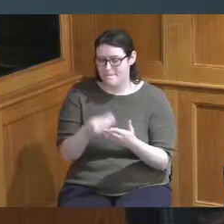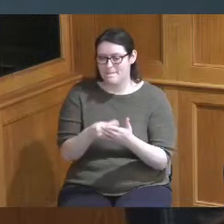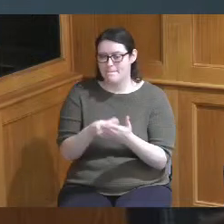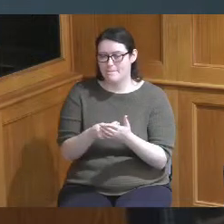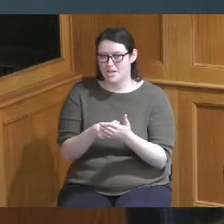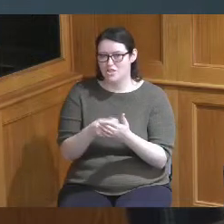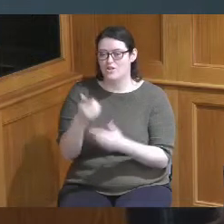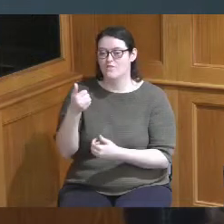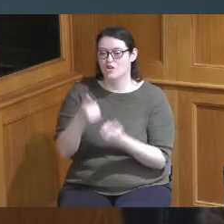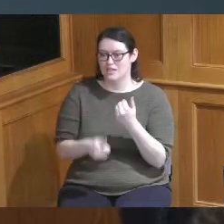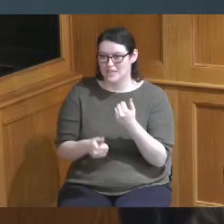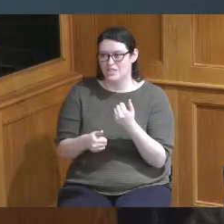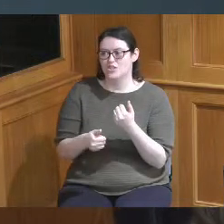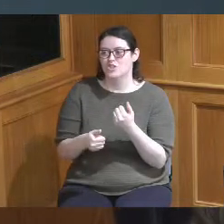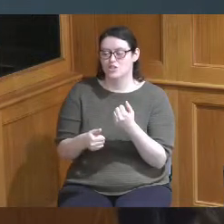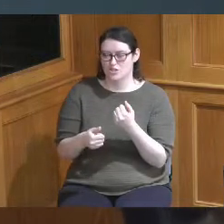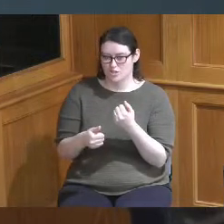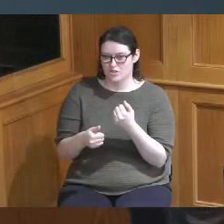those particular,